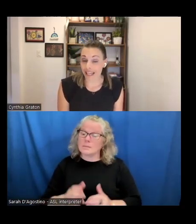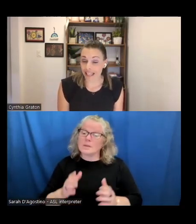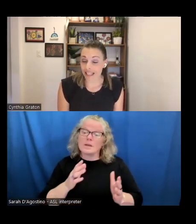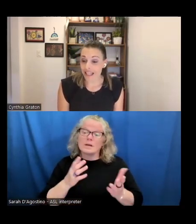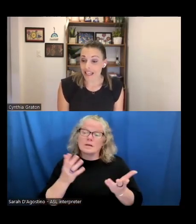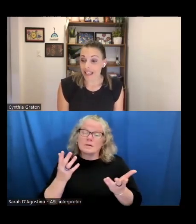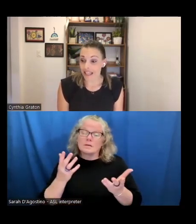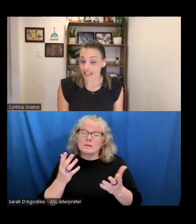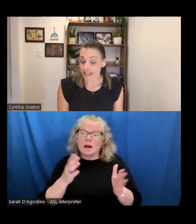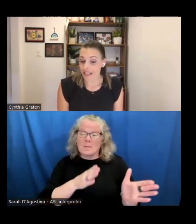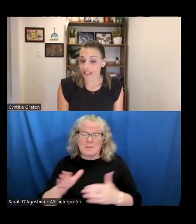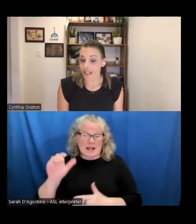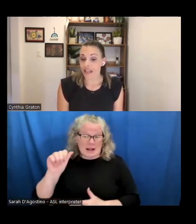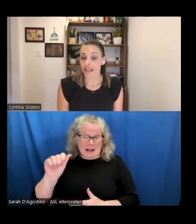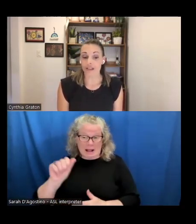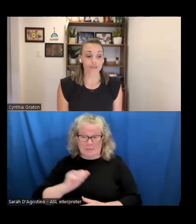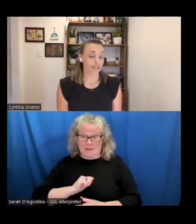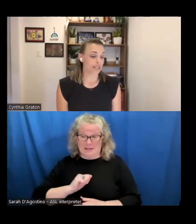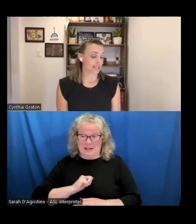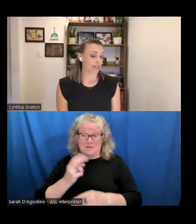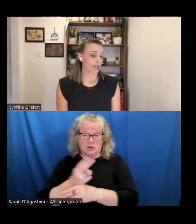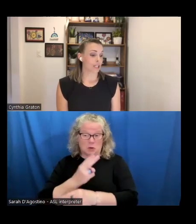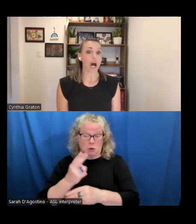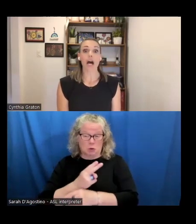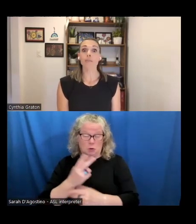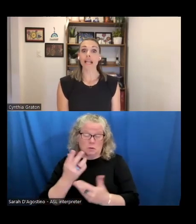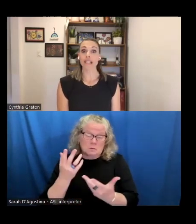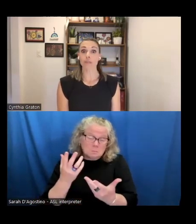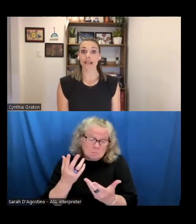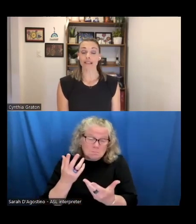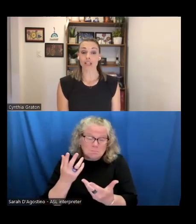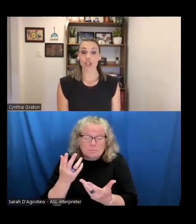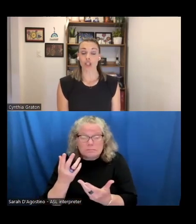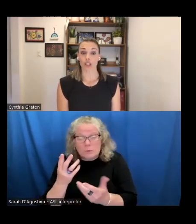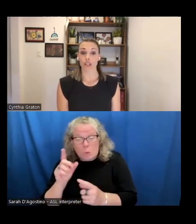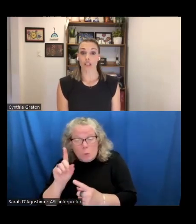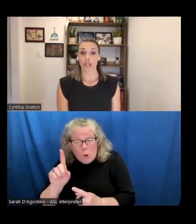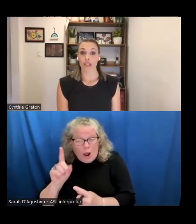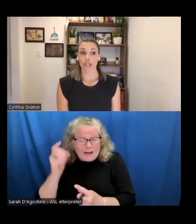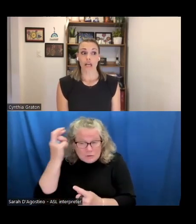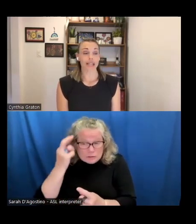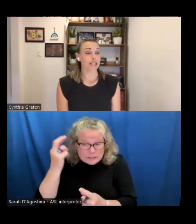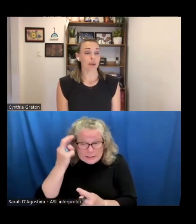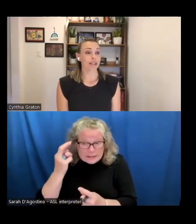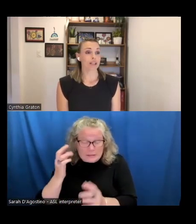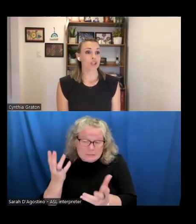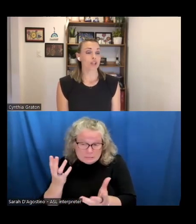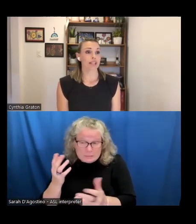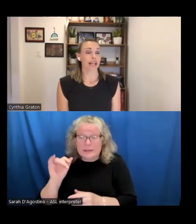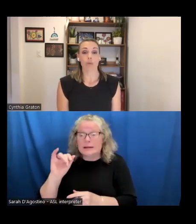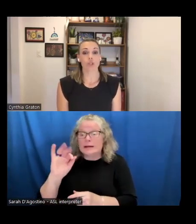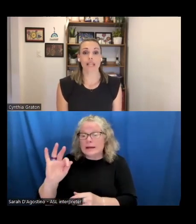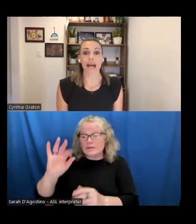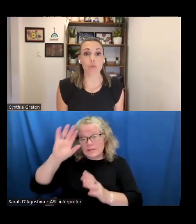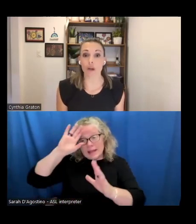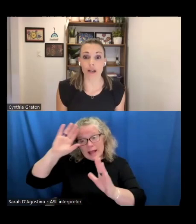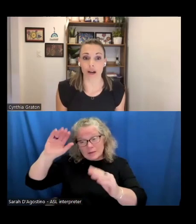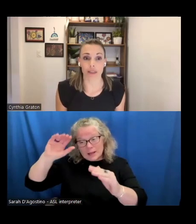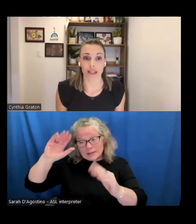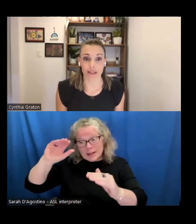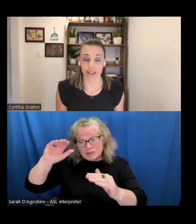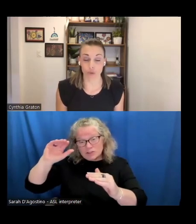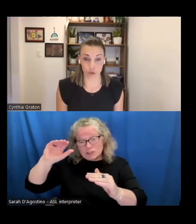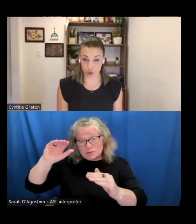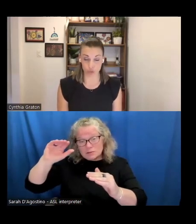plan A is if it's an unmet expectation, an expectation that I was not